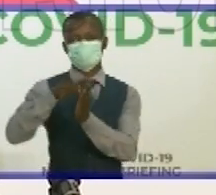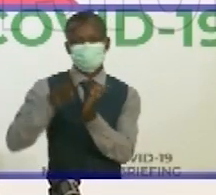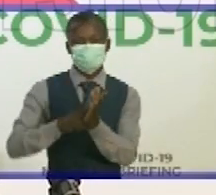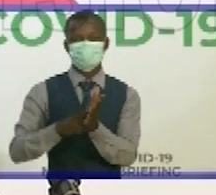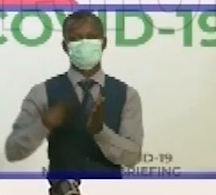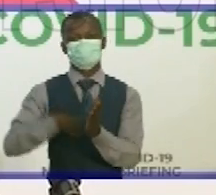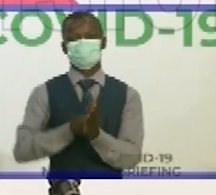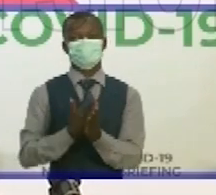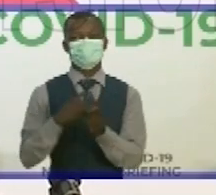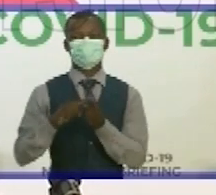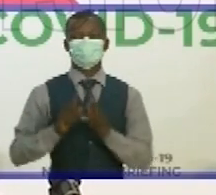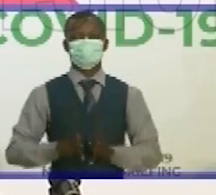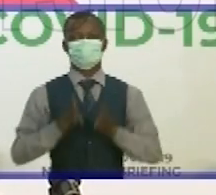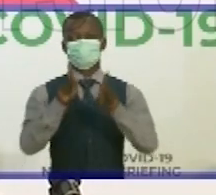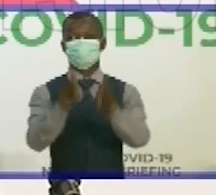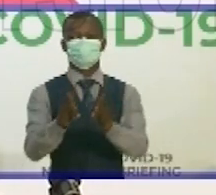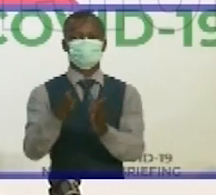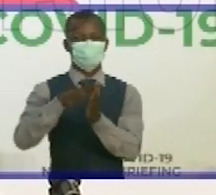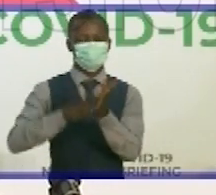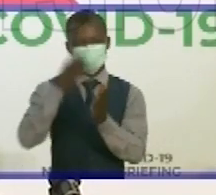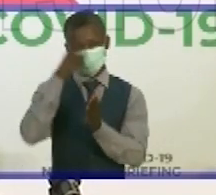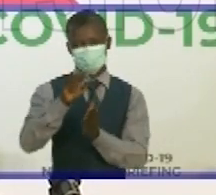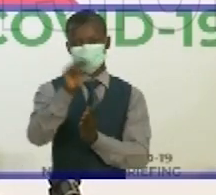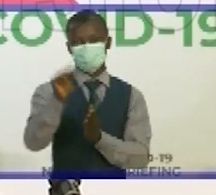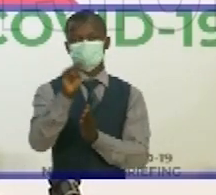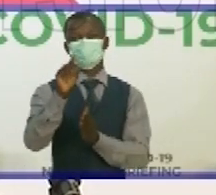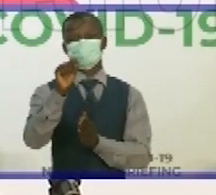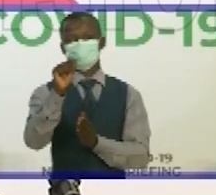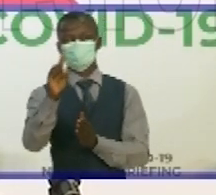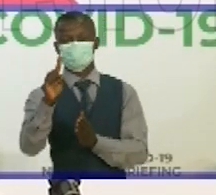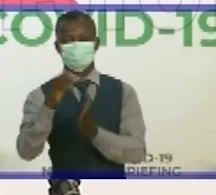to postpone the briefing for Monday, 20th July,